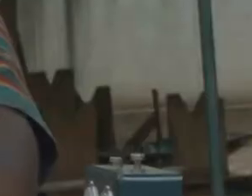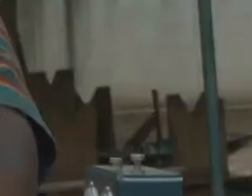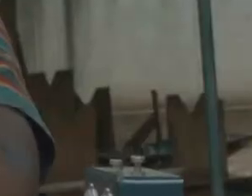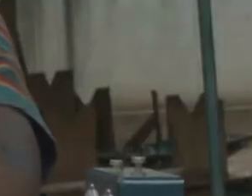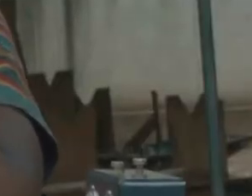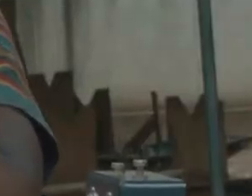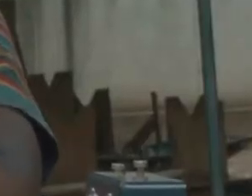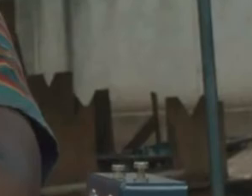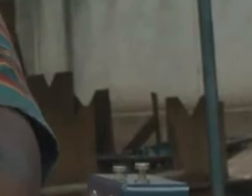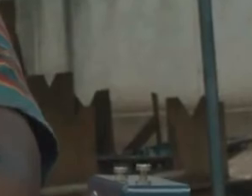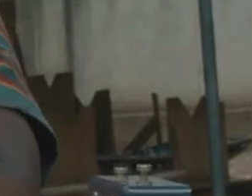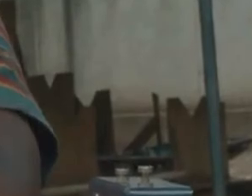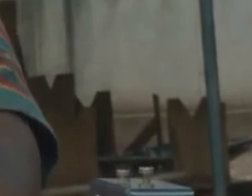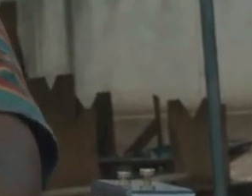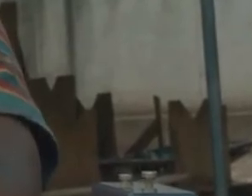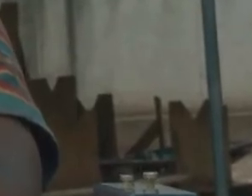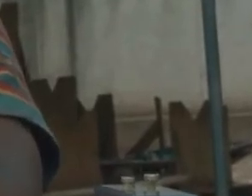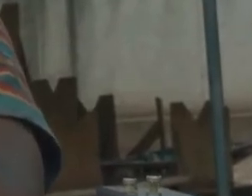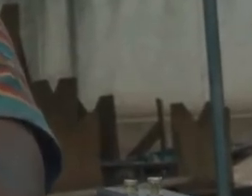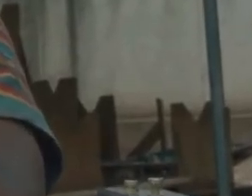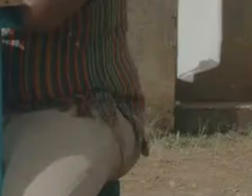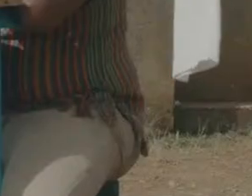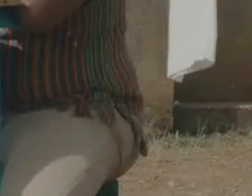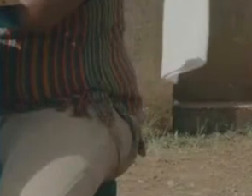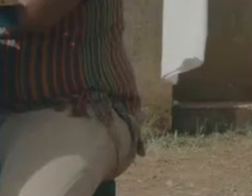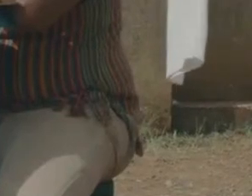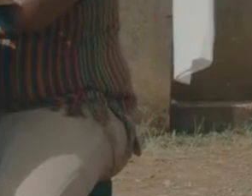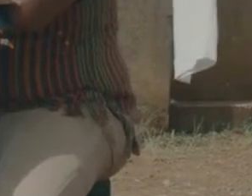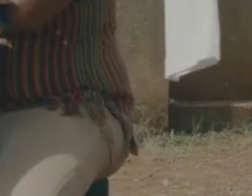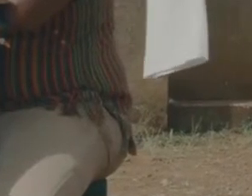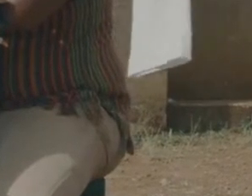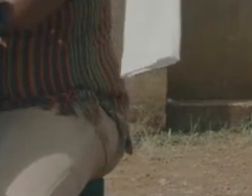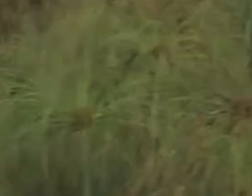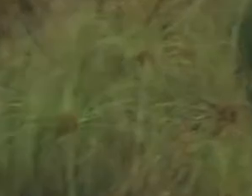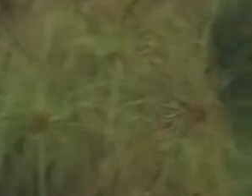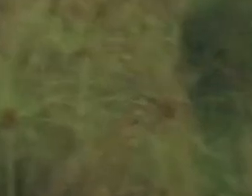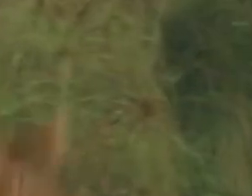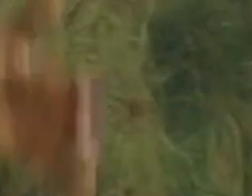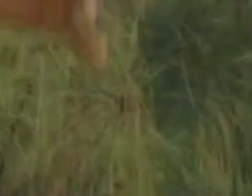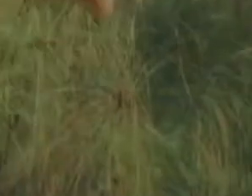In chess, the small one can become the big one.